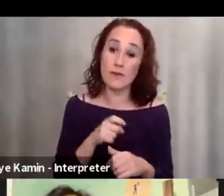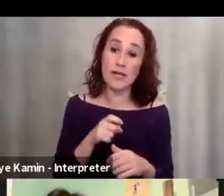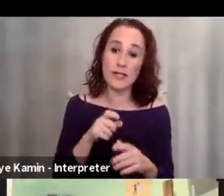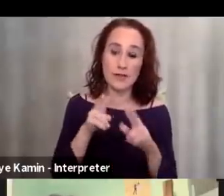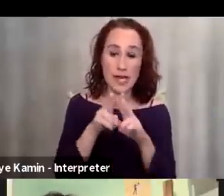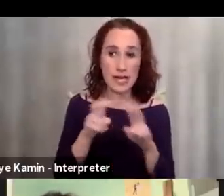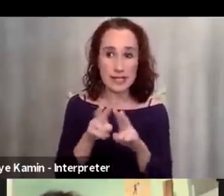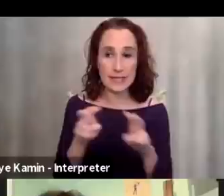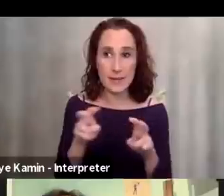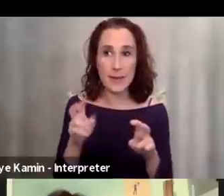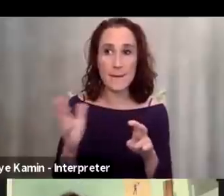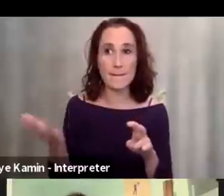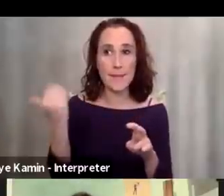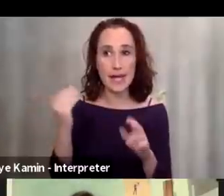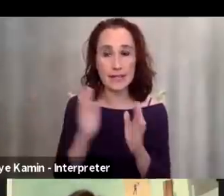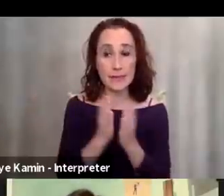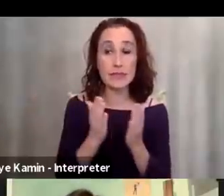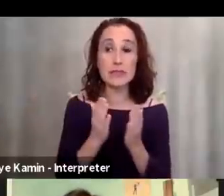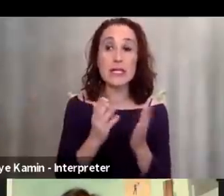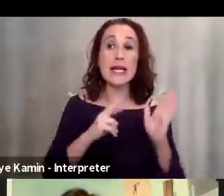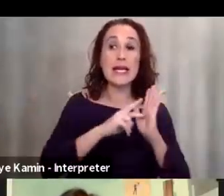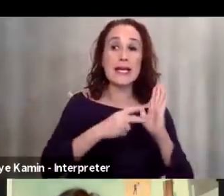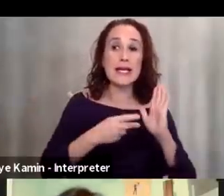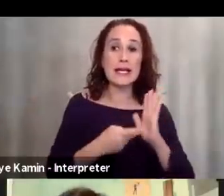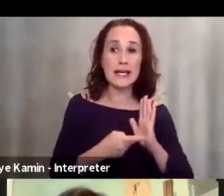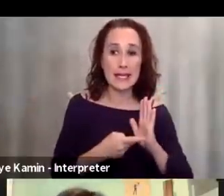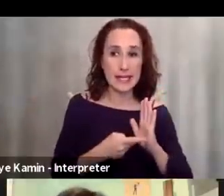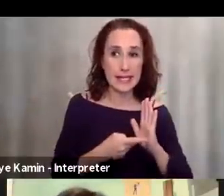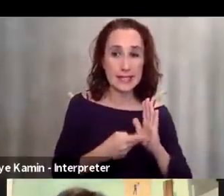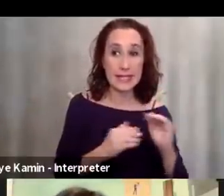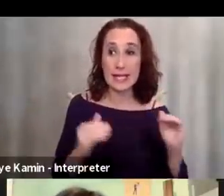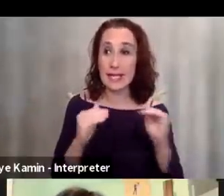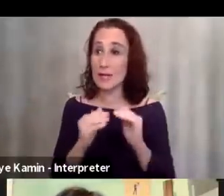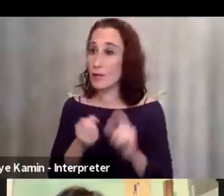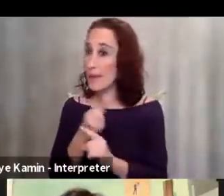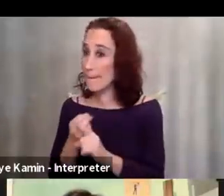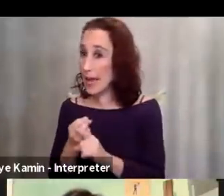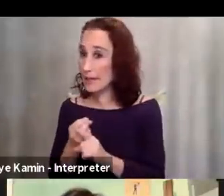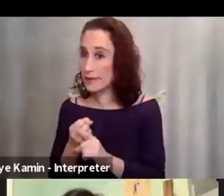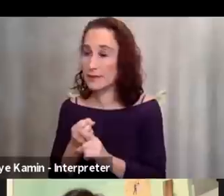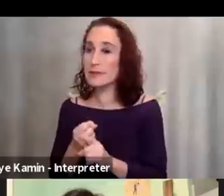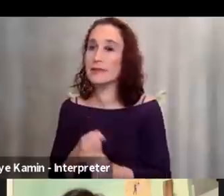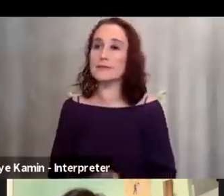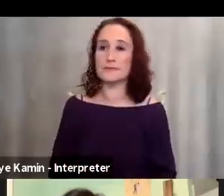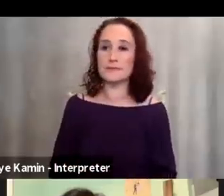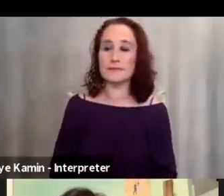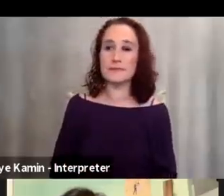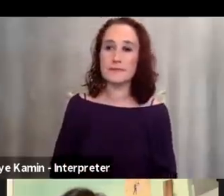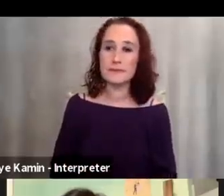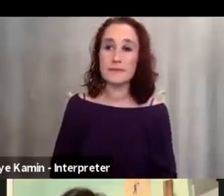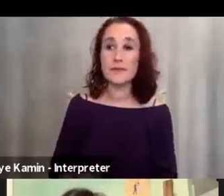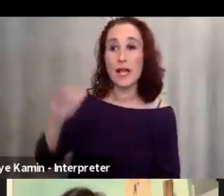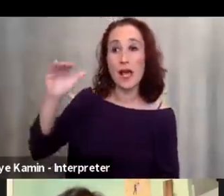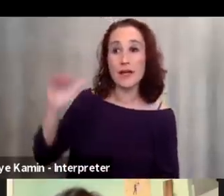also think intent does not equal impact. And a